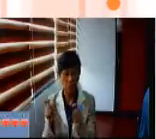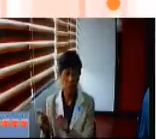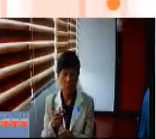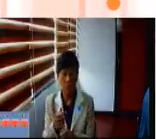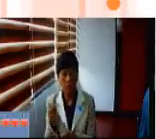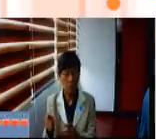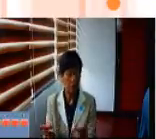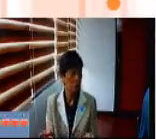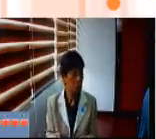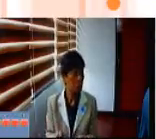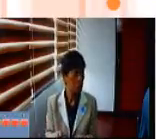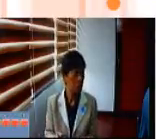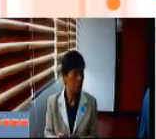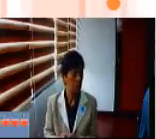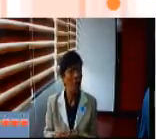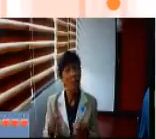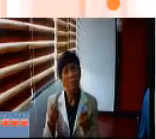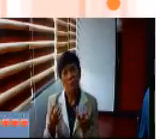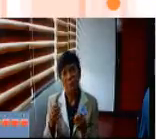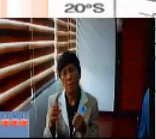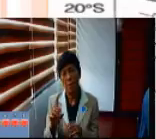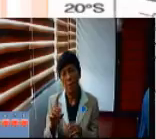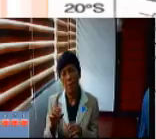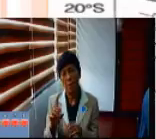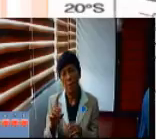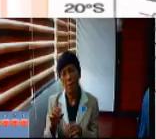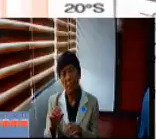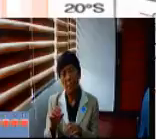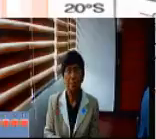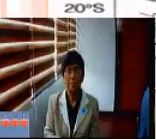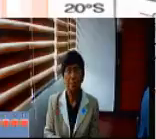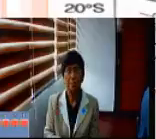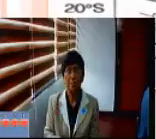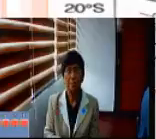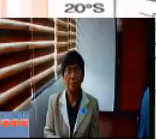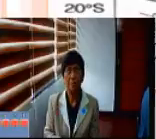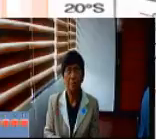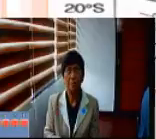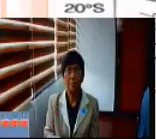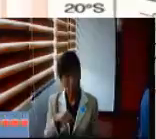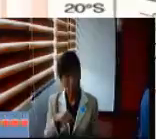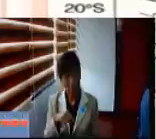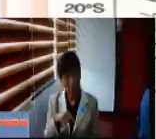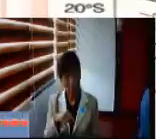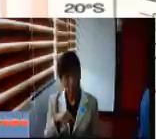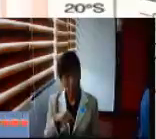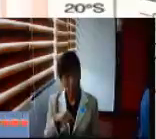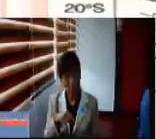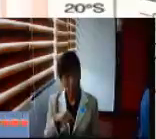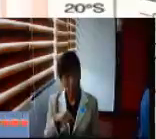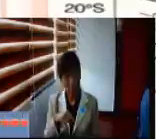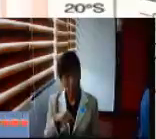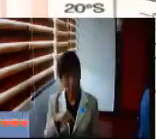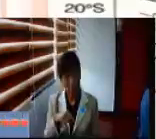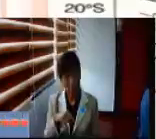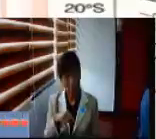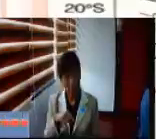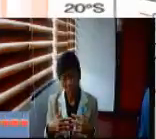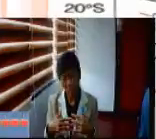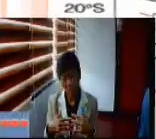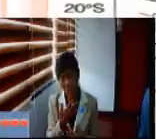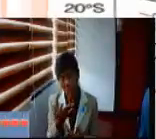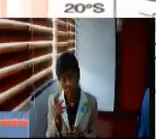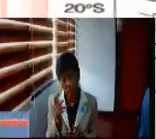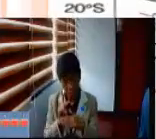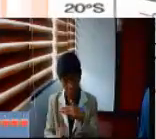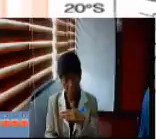So maraming pong effect siya. Next. And so in our case, we looked at whether these